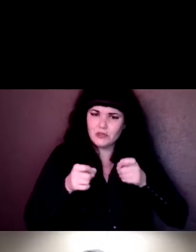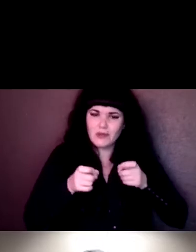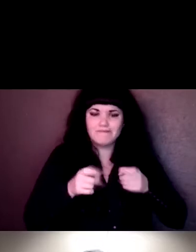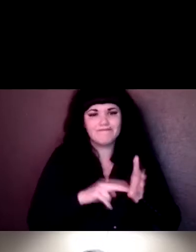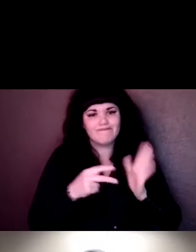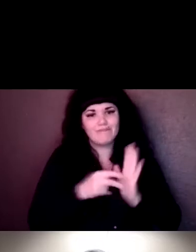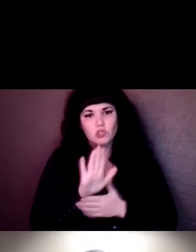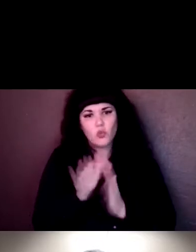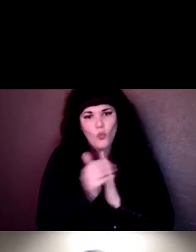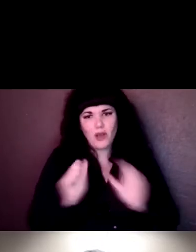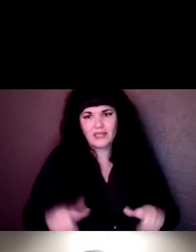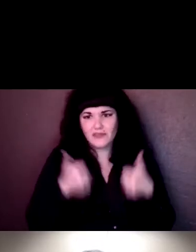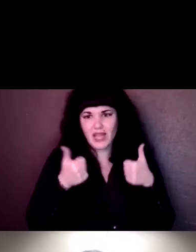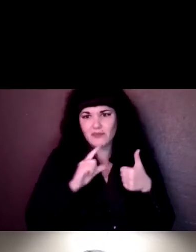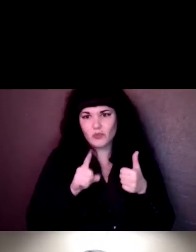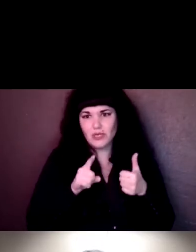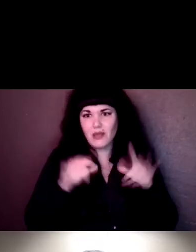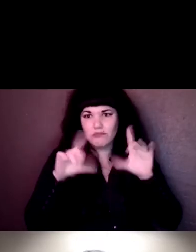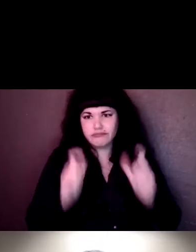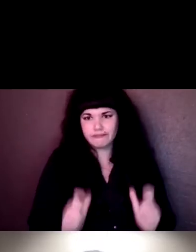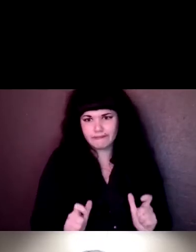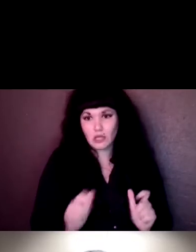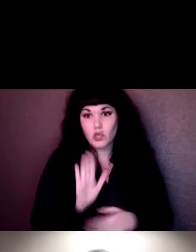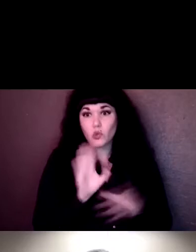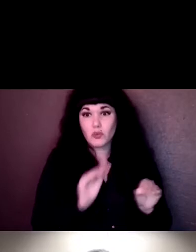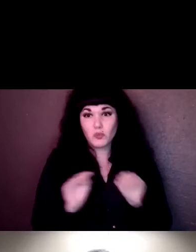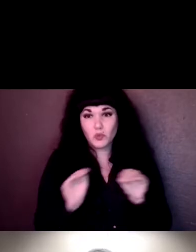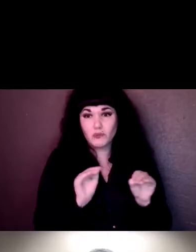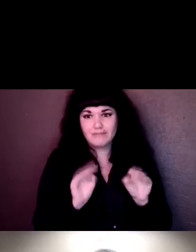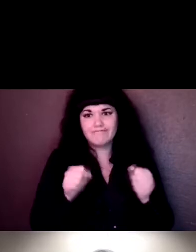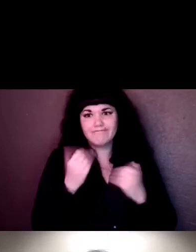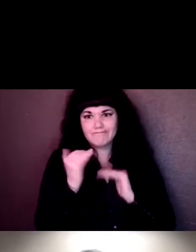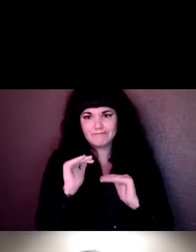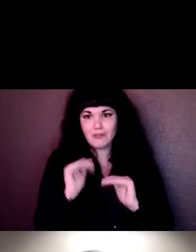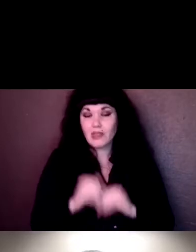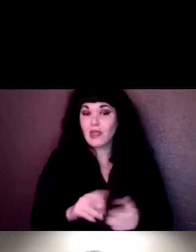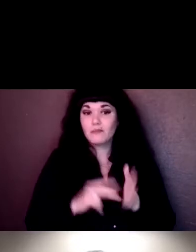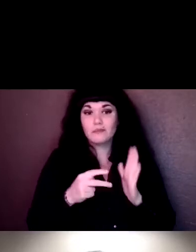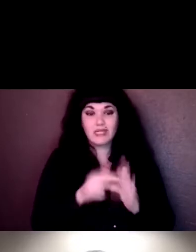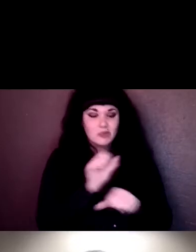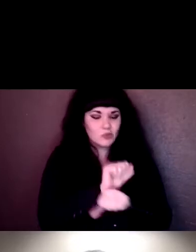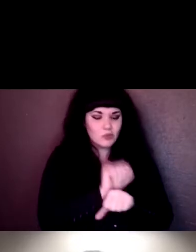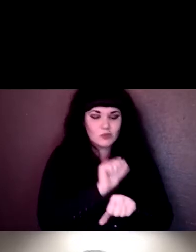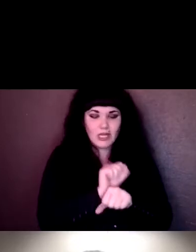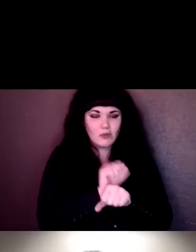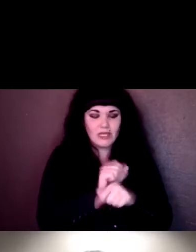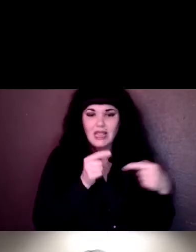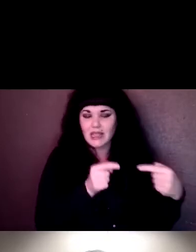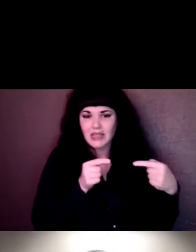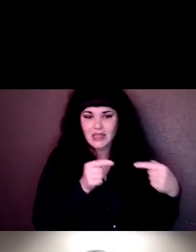of life, decrease your movement, and you won't have the ability to work. Or if you can work, it'll